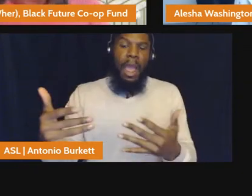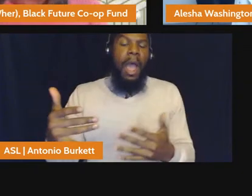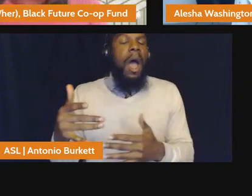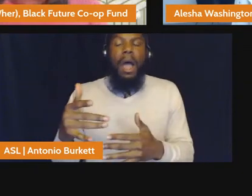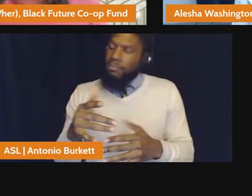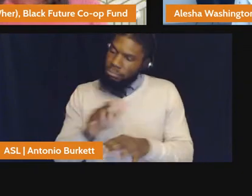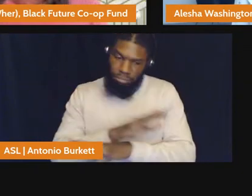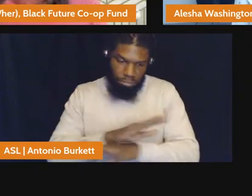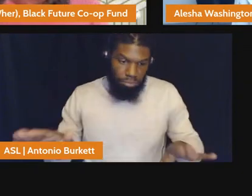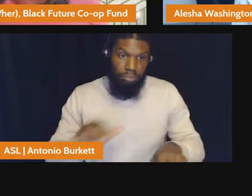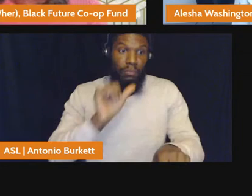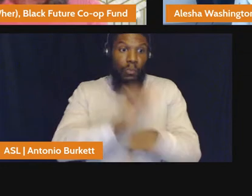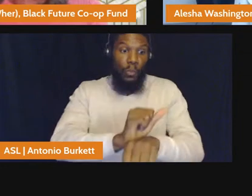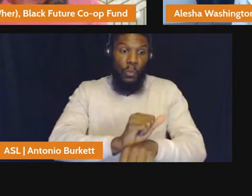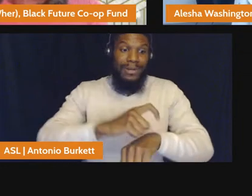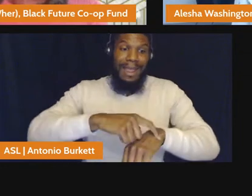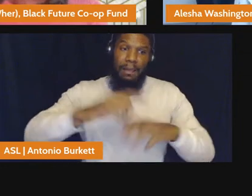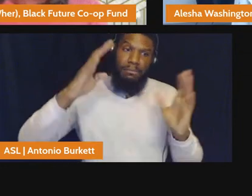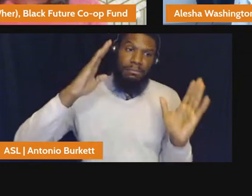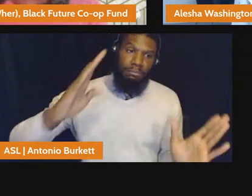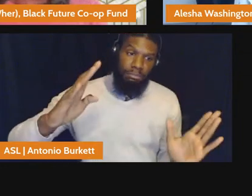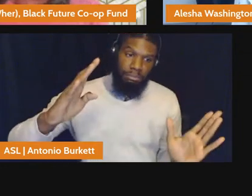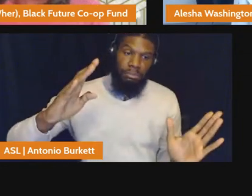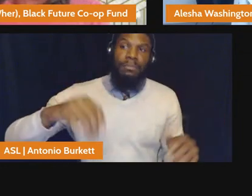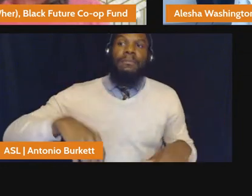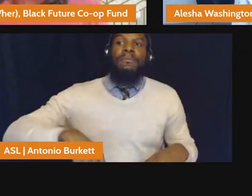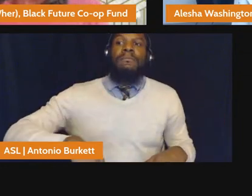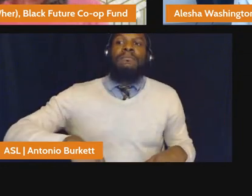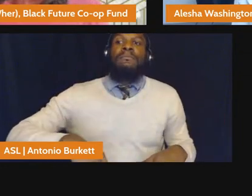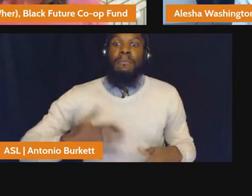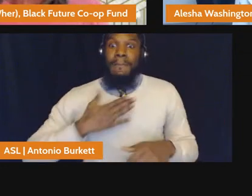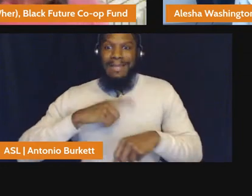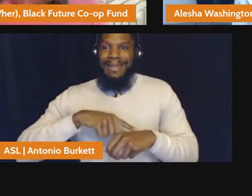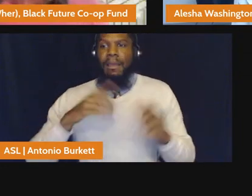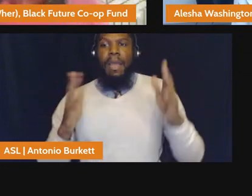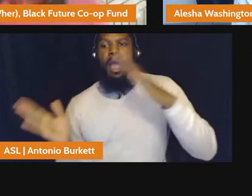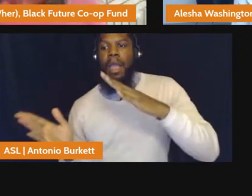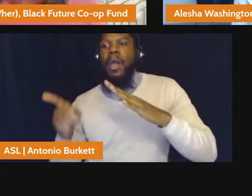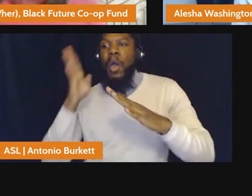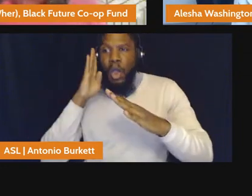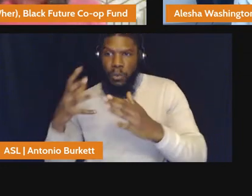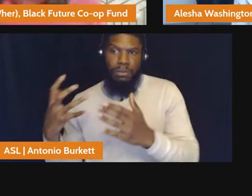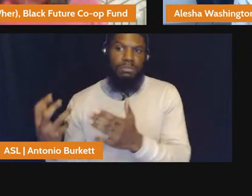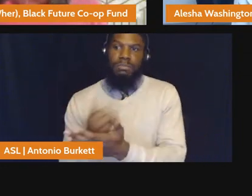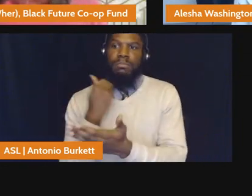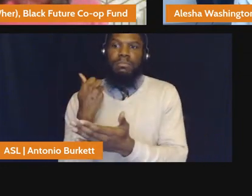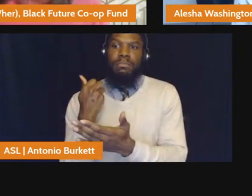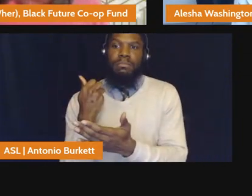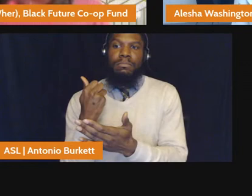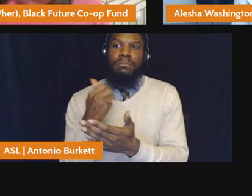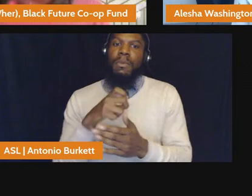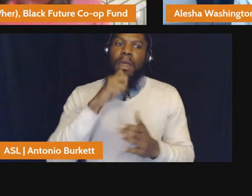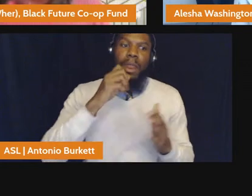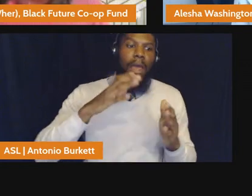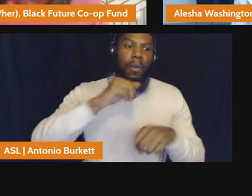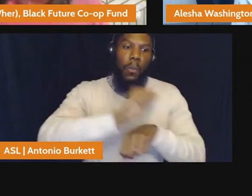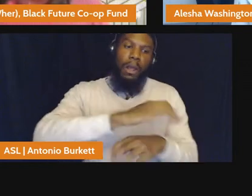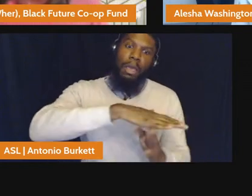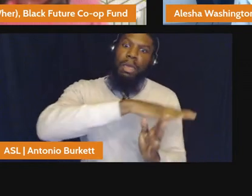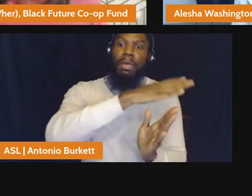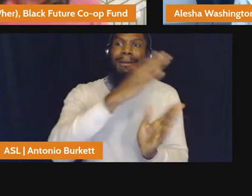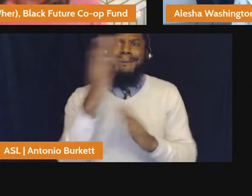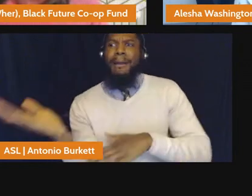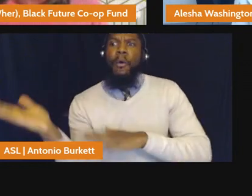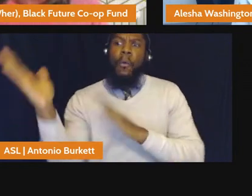And putting those barriers up is so critical for us to remember that we matter. We get to be joyful